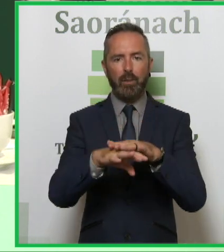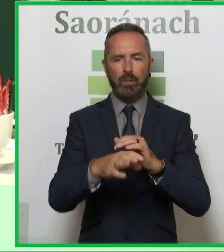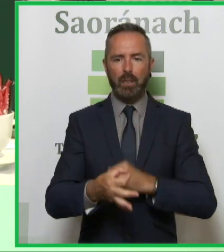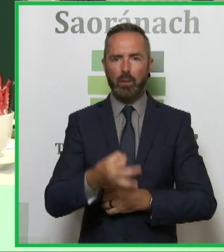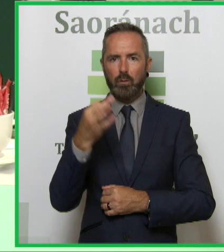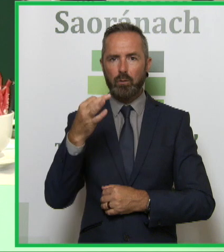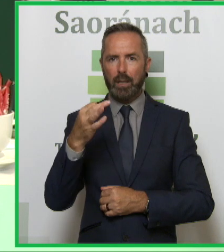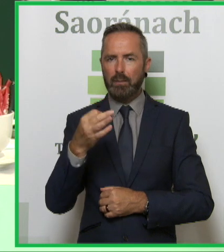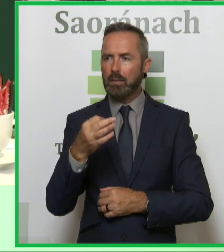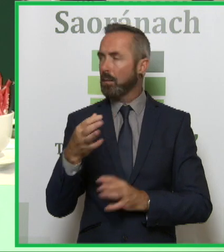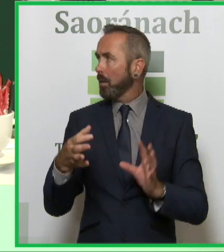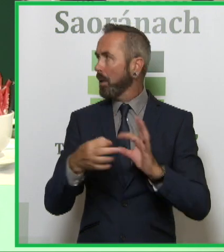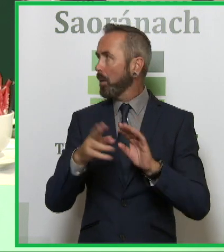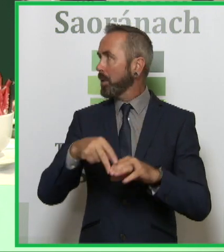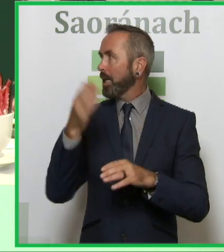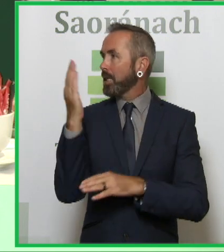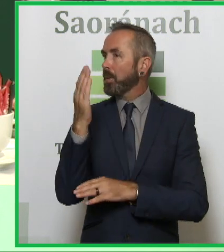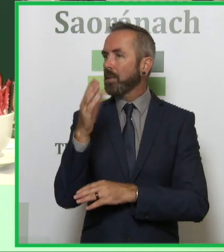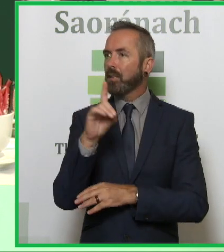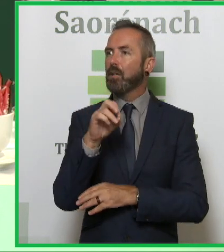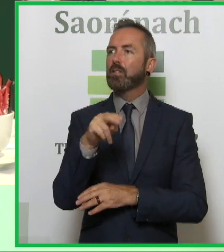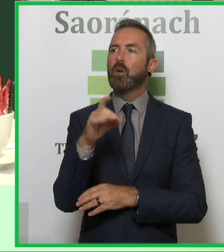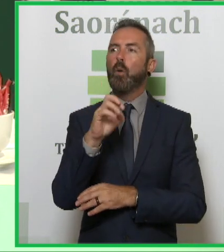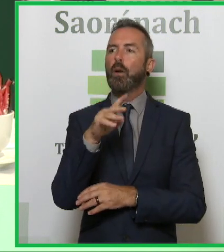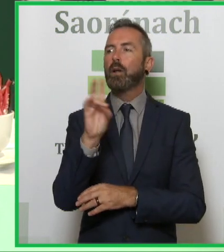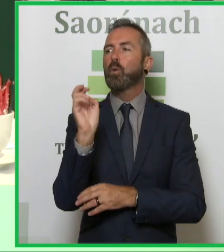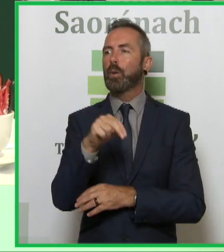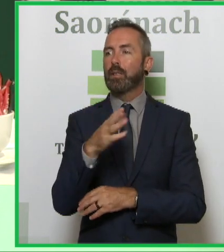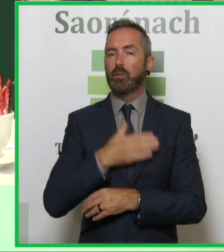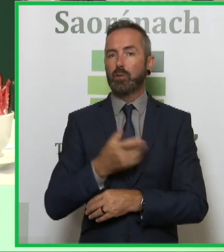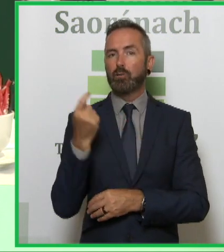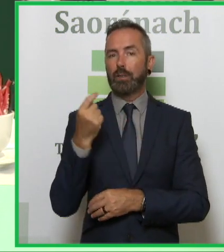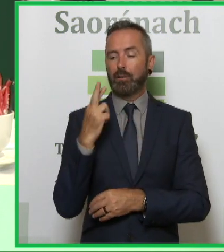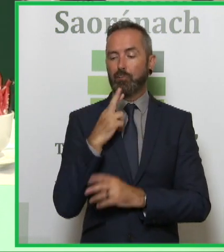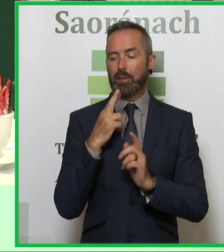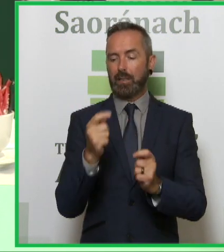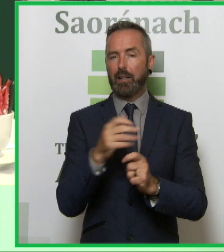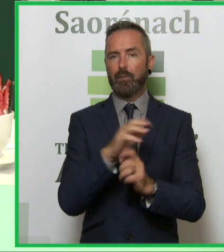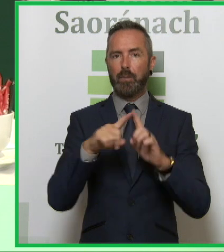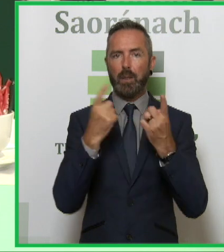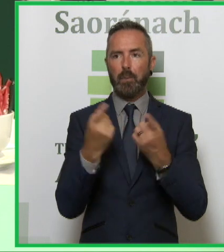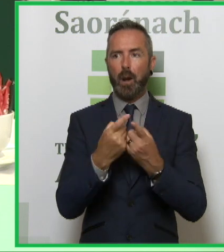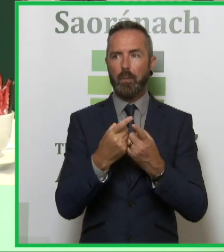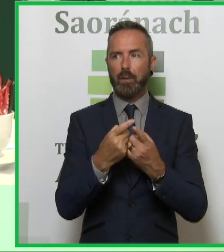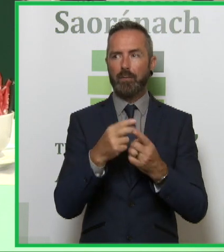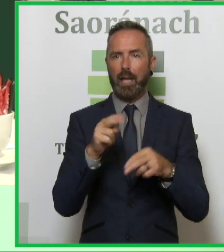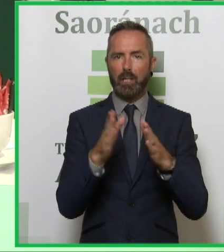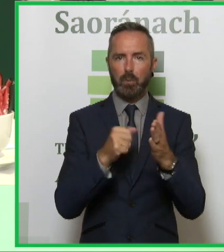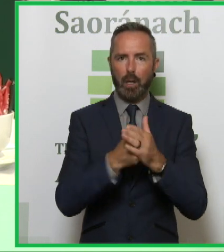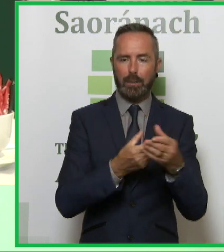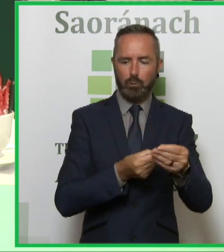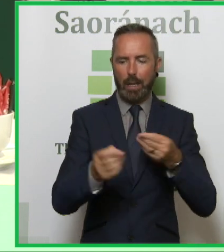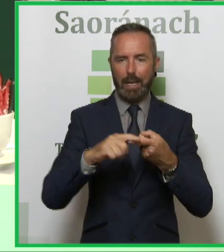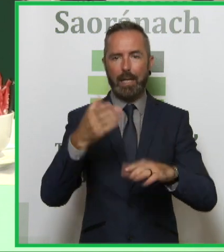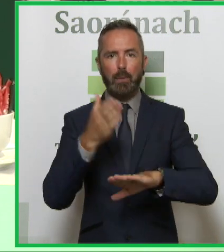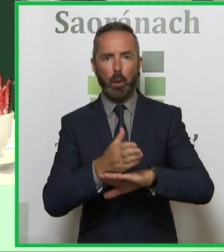speaker, who's Dr. Orlaigh Quinn, who's just very recently retired from the Department of Enterprise, Trade and Employment,